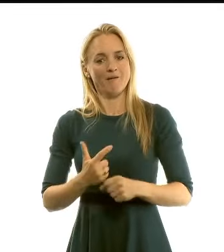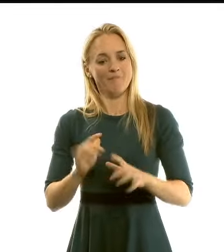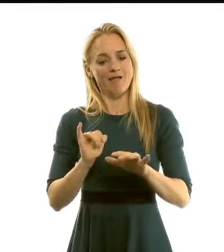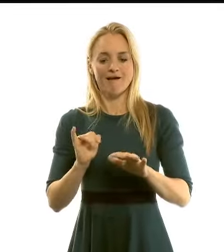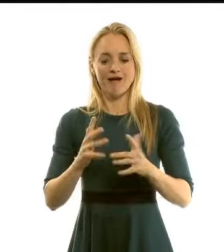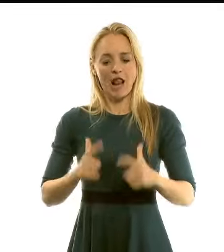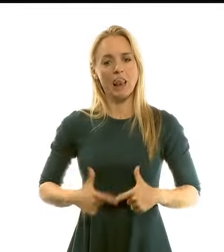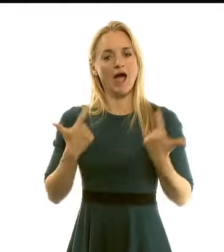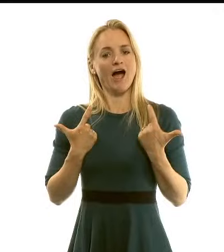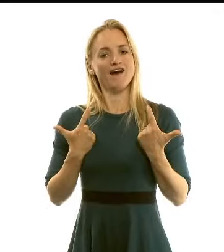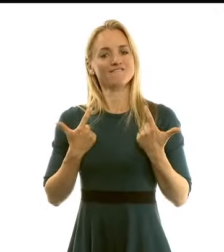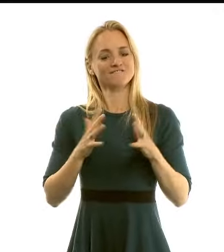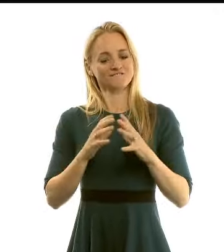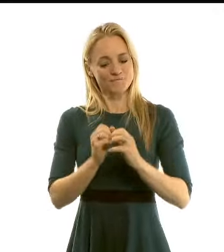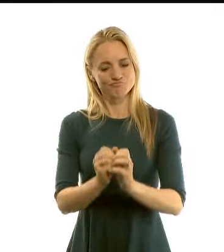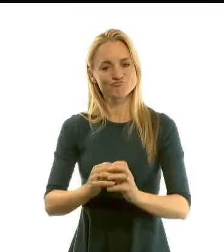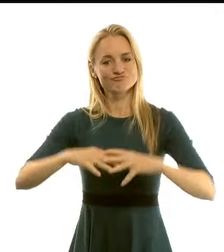Yeah.